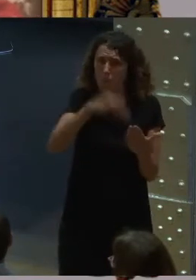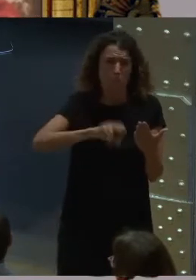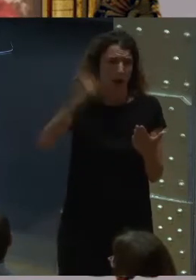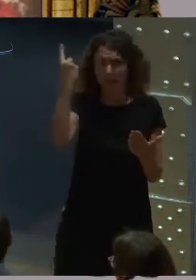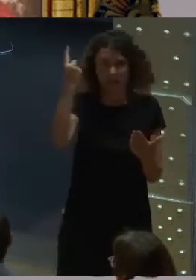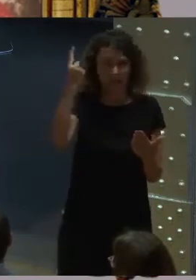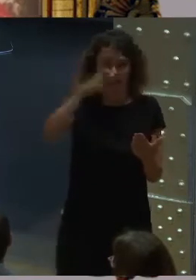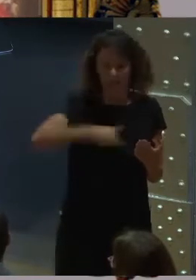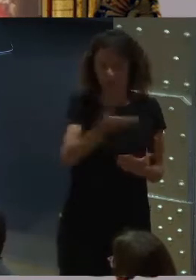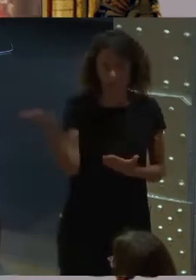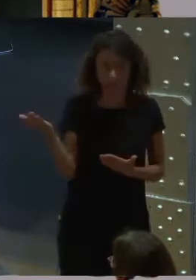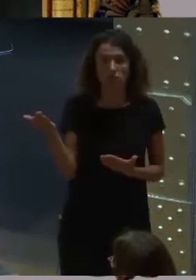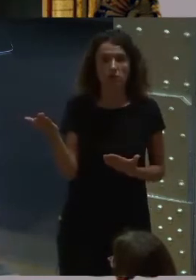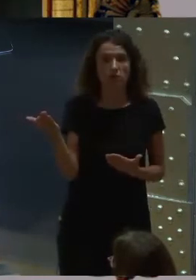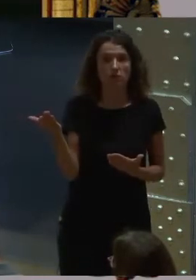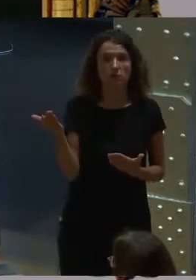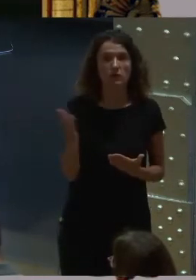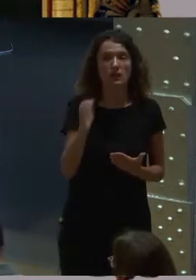than Virgil's Aeneid.